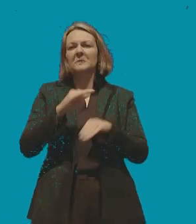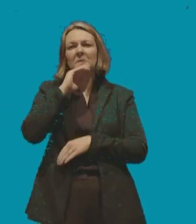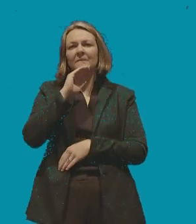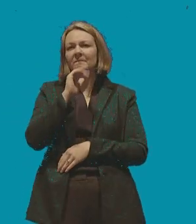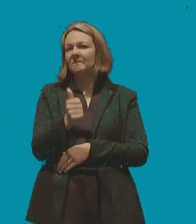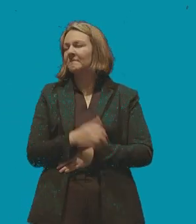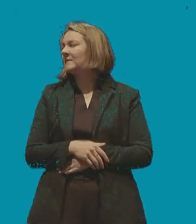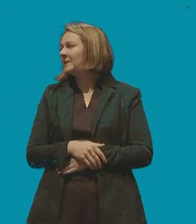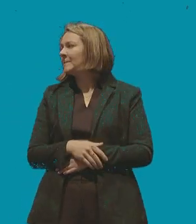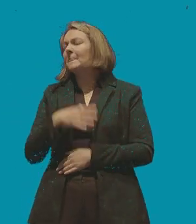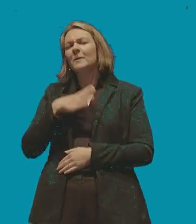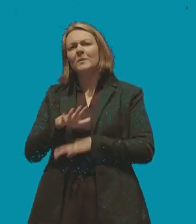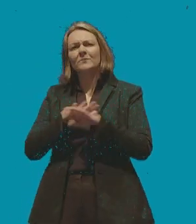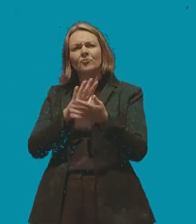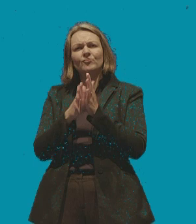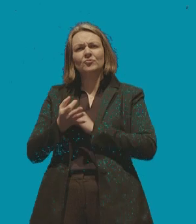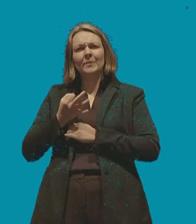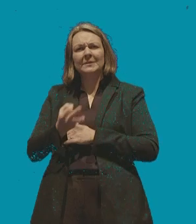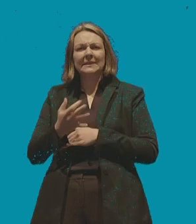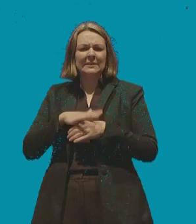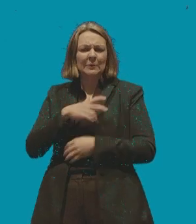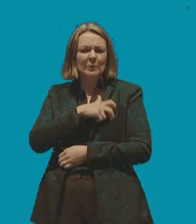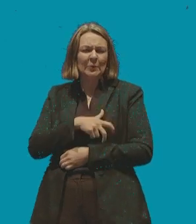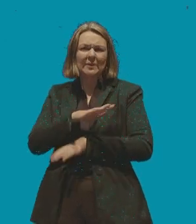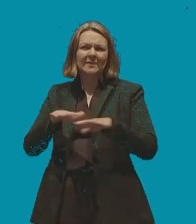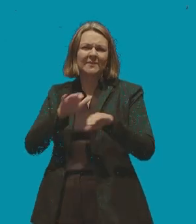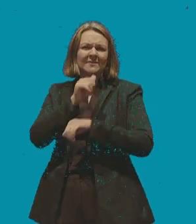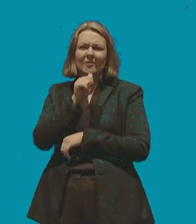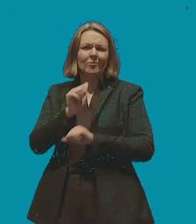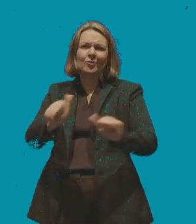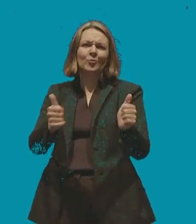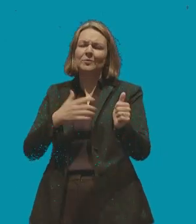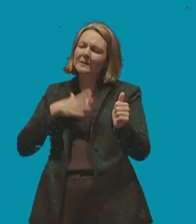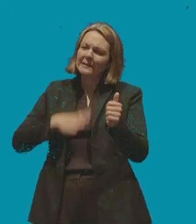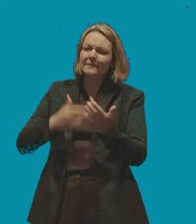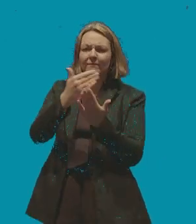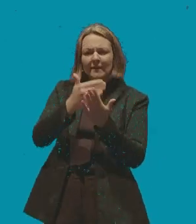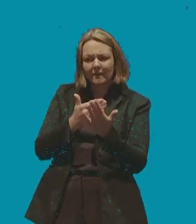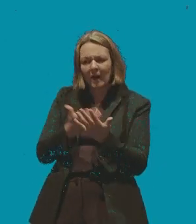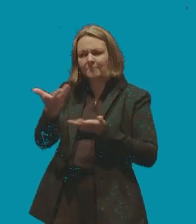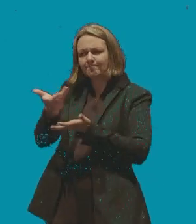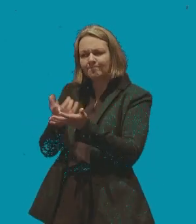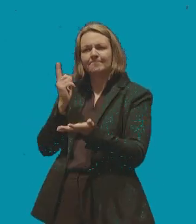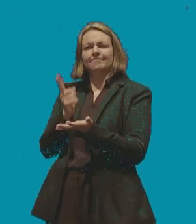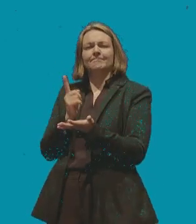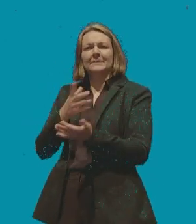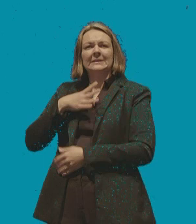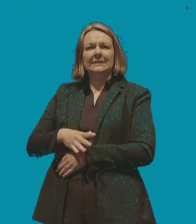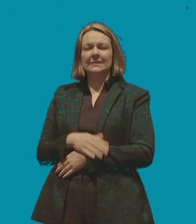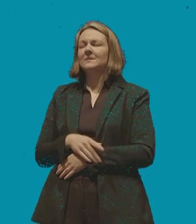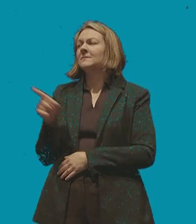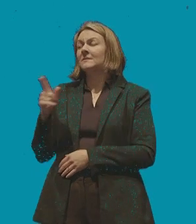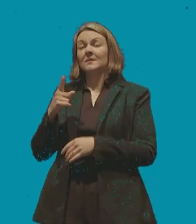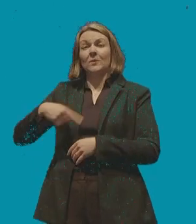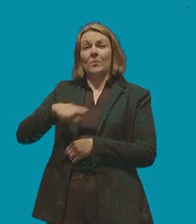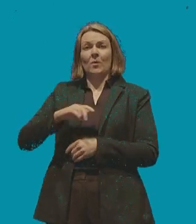that misrepresent the union don't do anybody any favours either. Conference, let's unite on common ground and